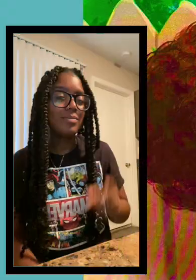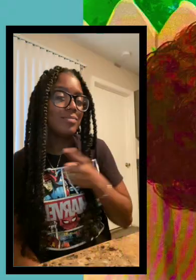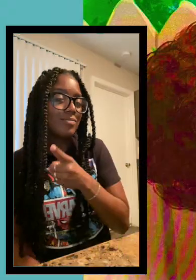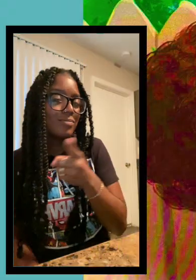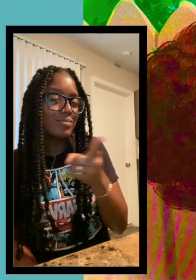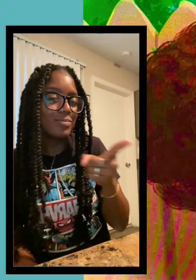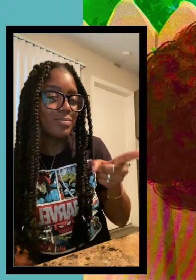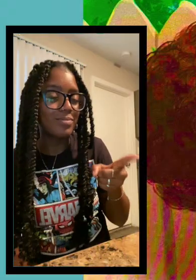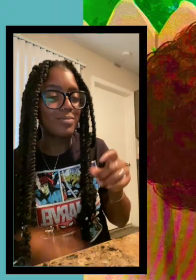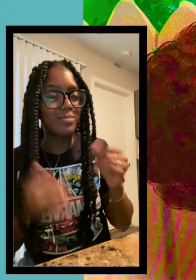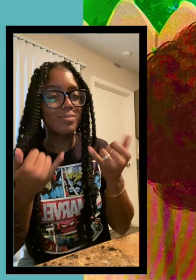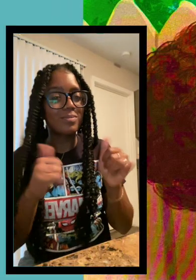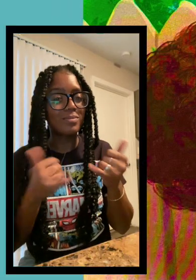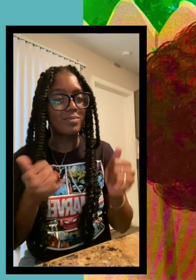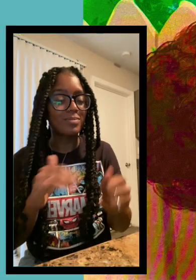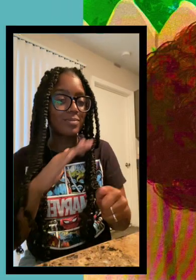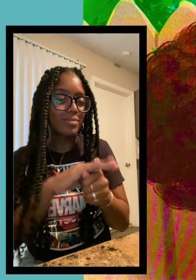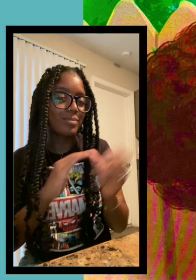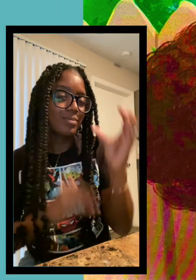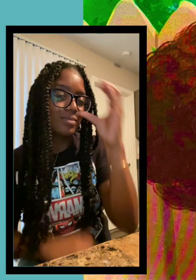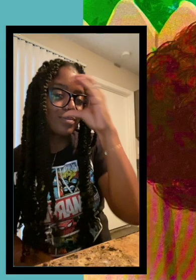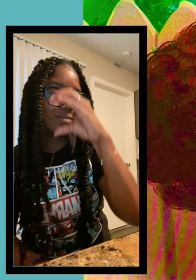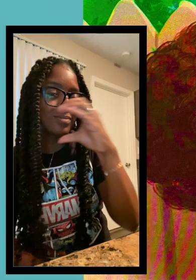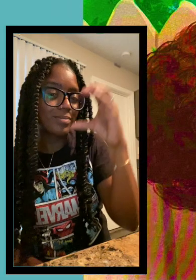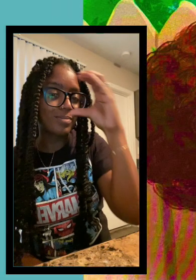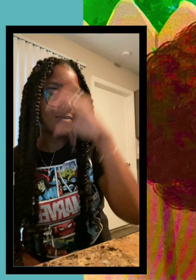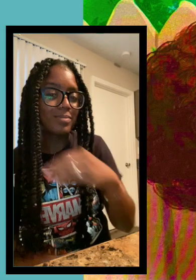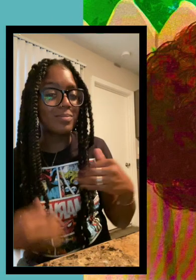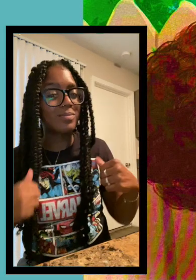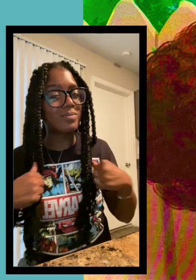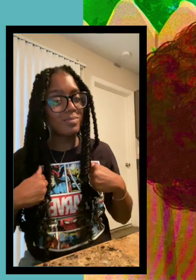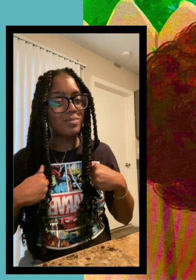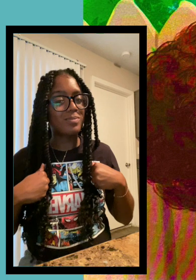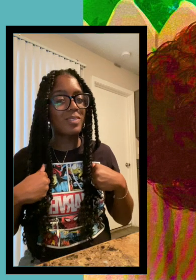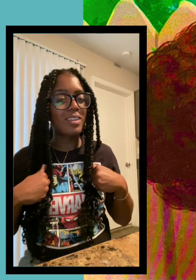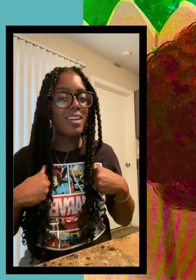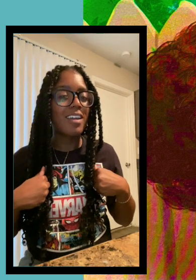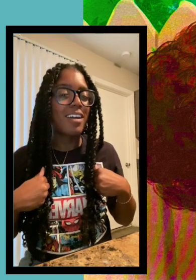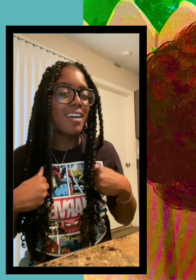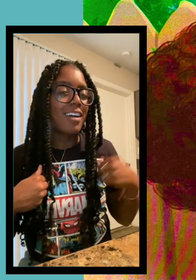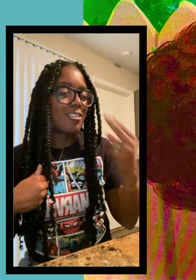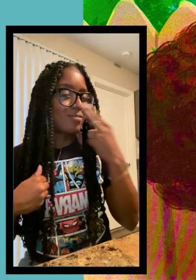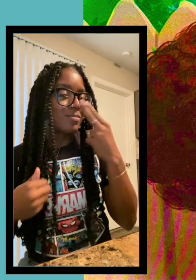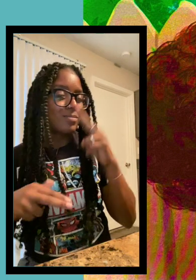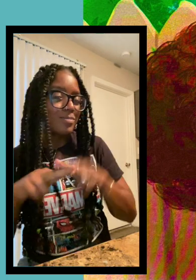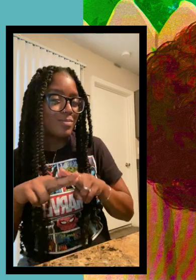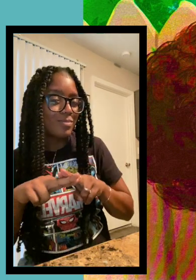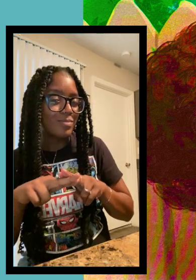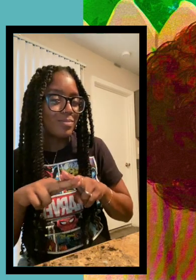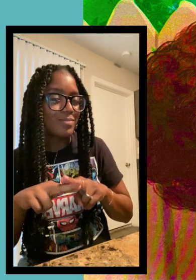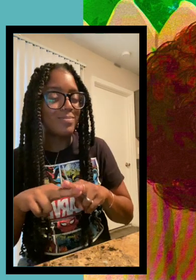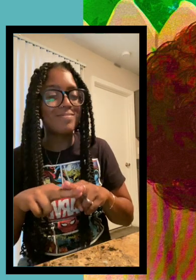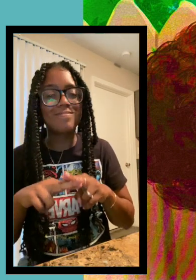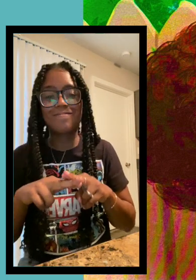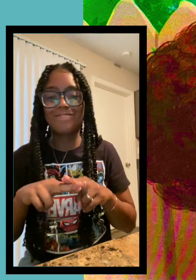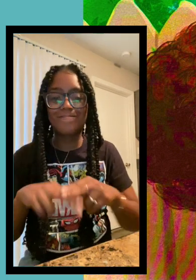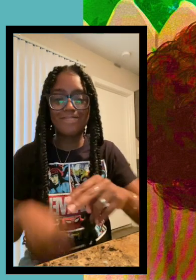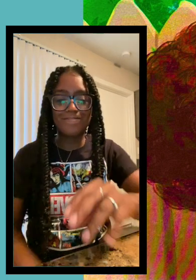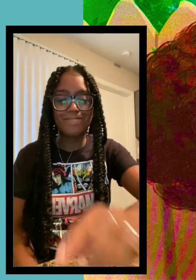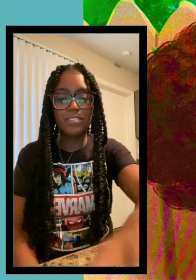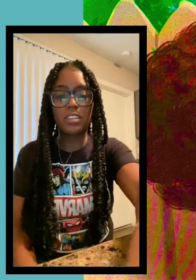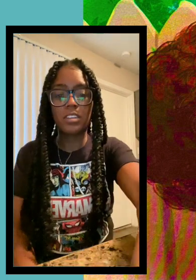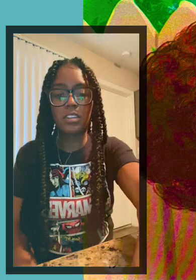The kids were amazed and suggested, "Okay, let's play another game, hide and go seek." They